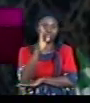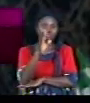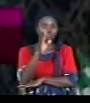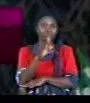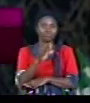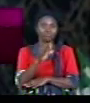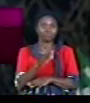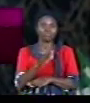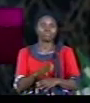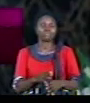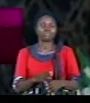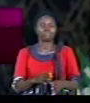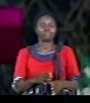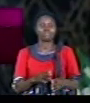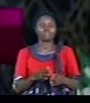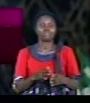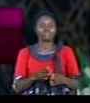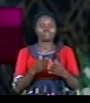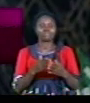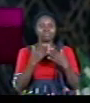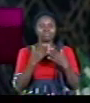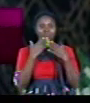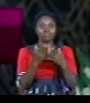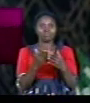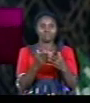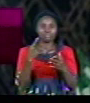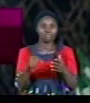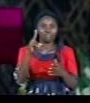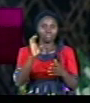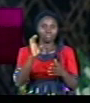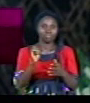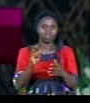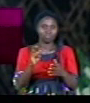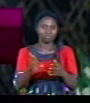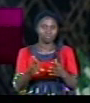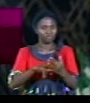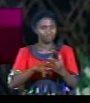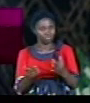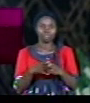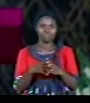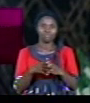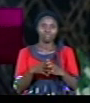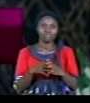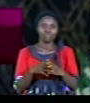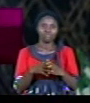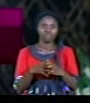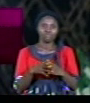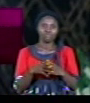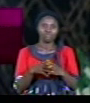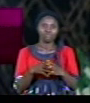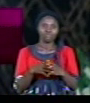Ulcer disappeared. The next person.